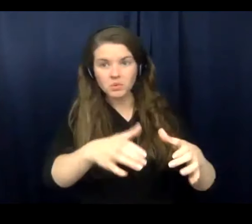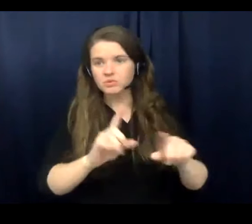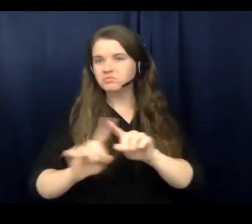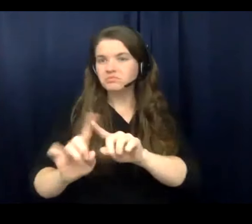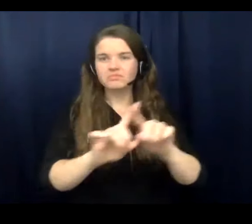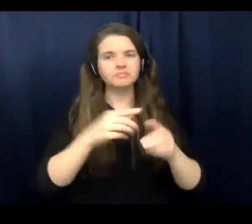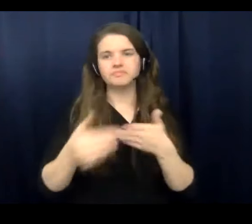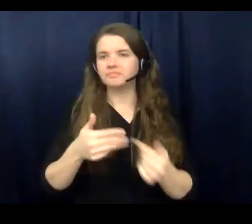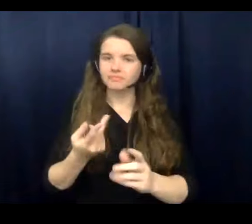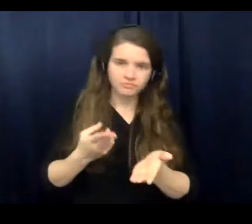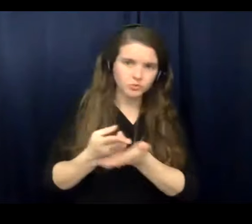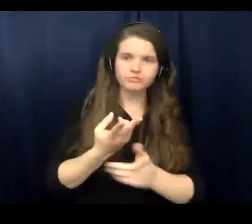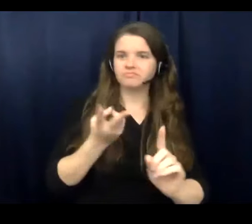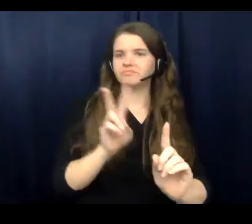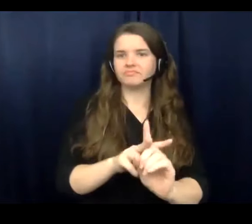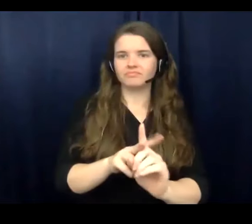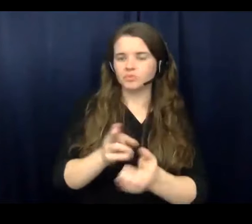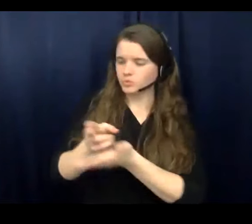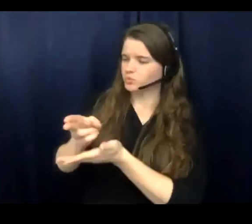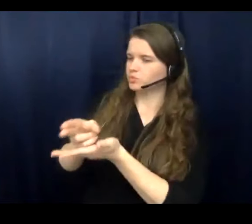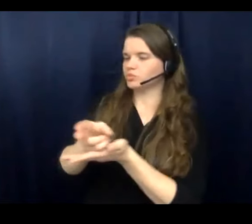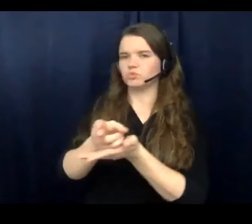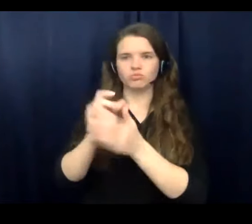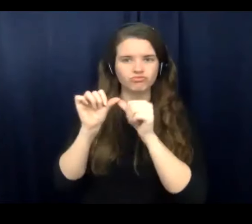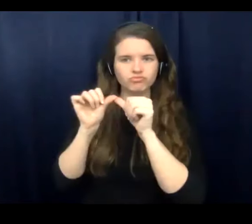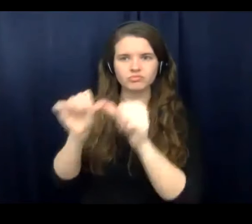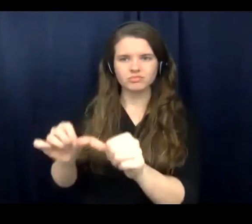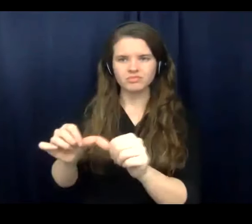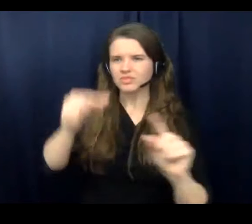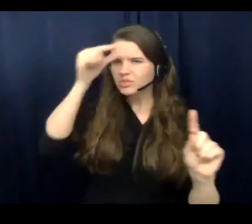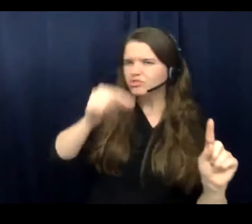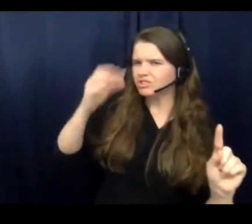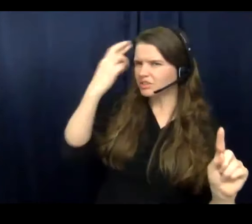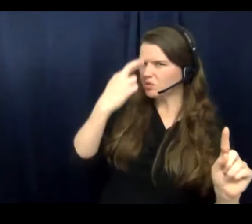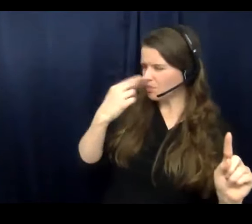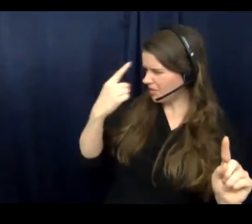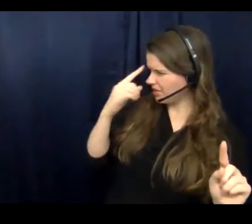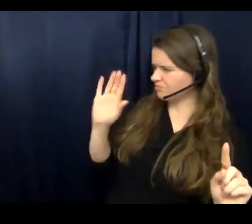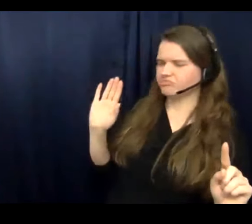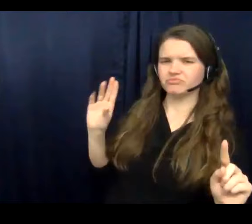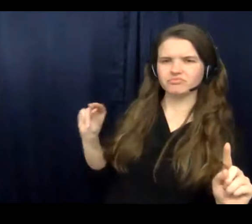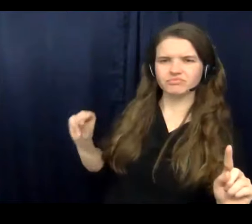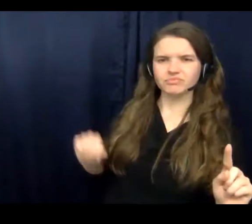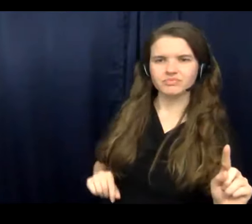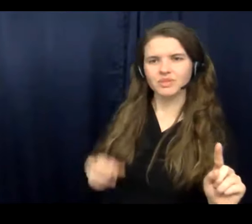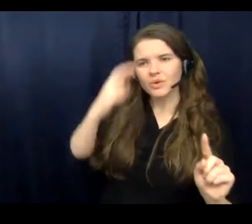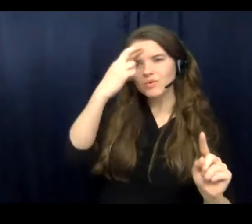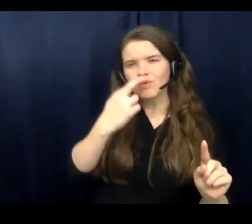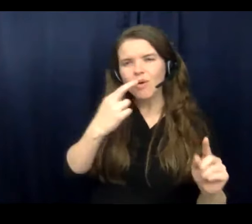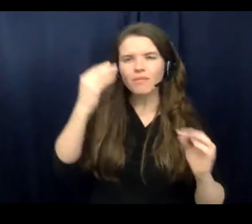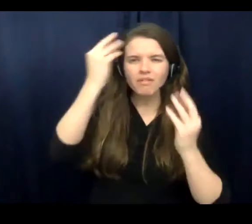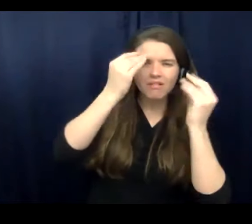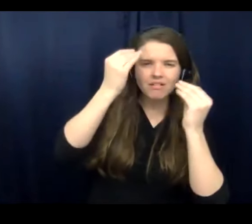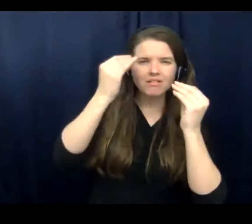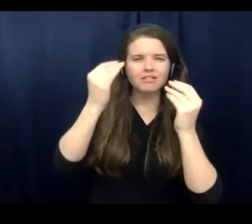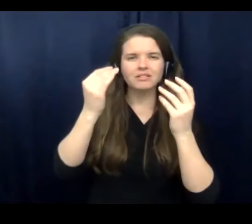of life, is so foreign, again, to Greek and Roman thought at the time. Roman thought was all bodied up, you know,